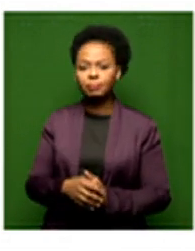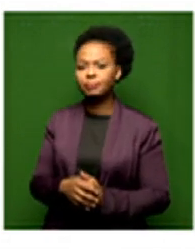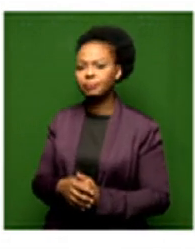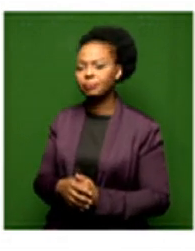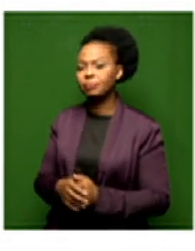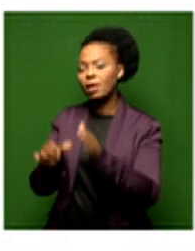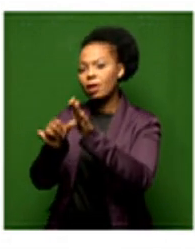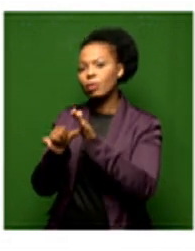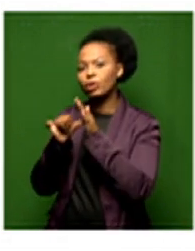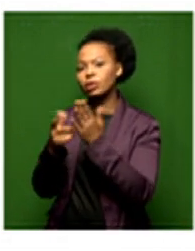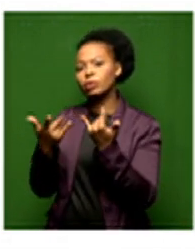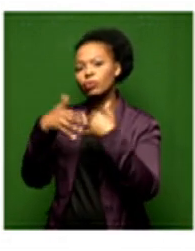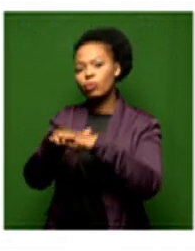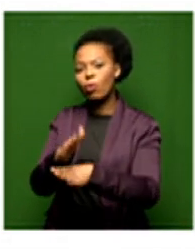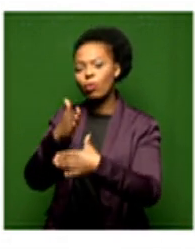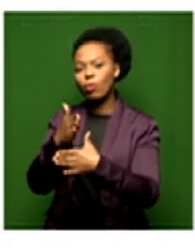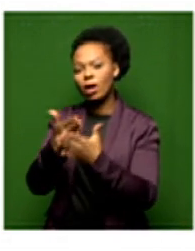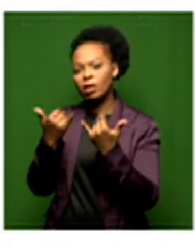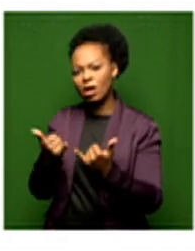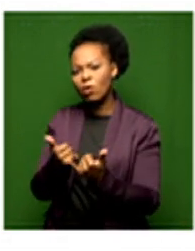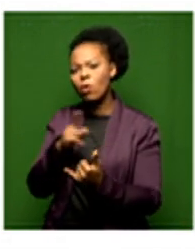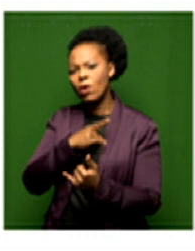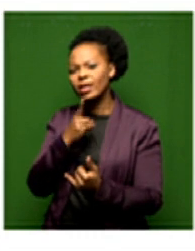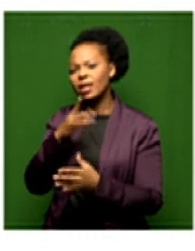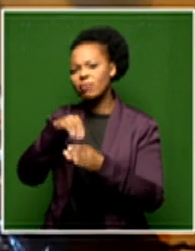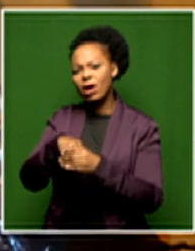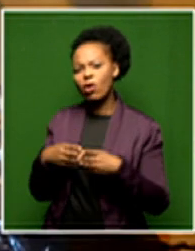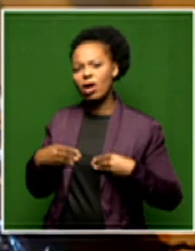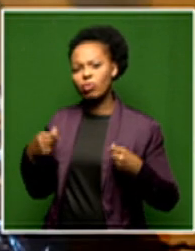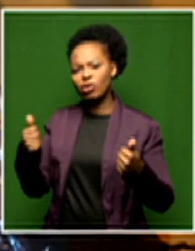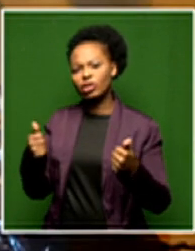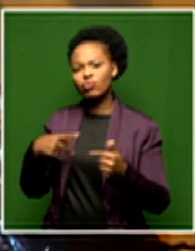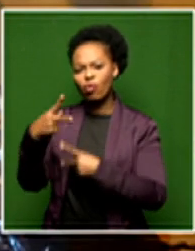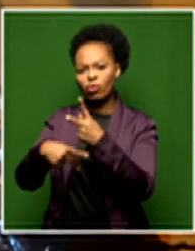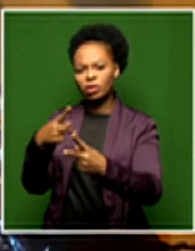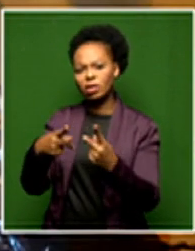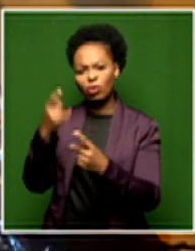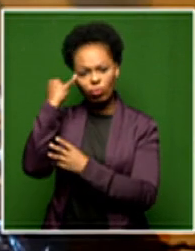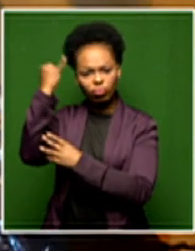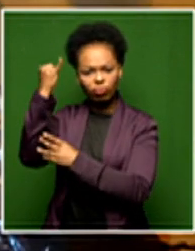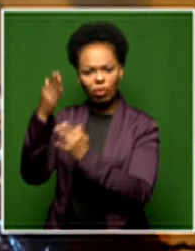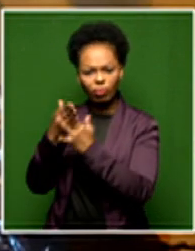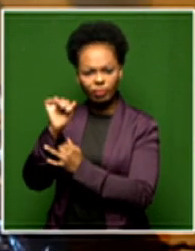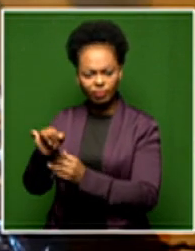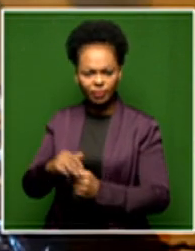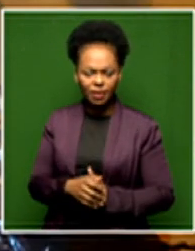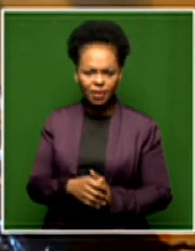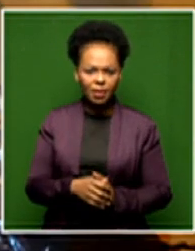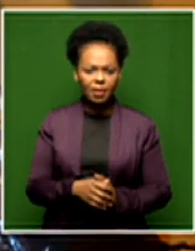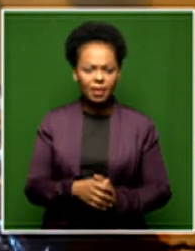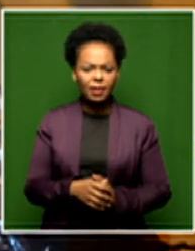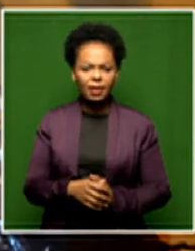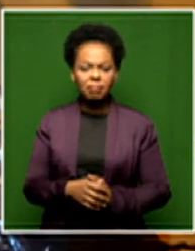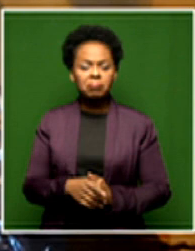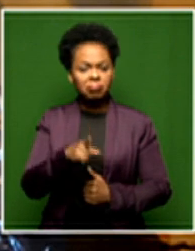of incorporating work, as part of the rehabilitation process, especially through this initiative. You know, it